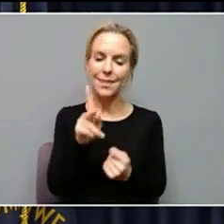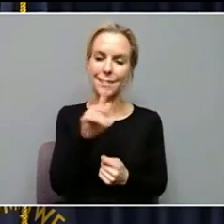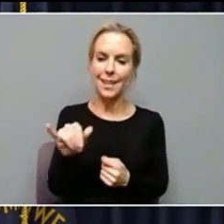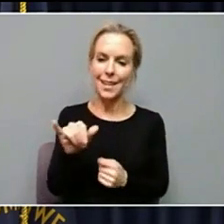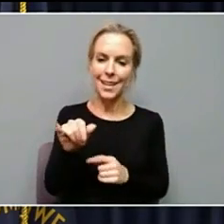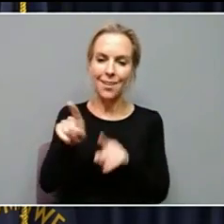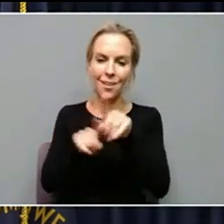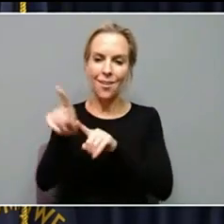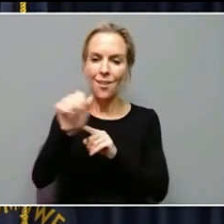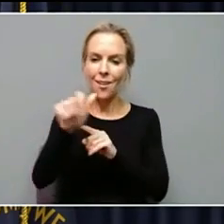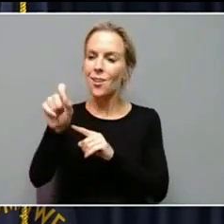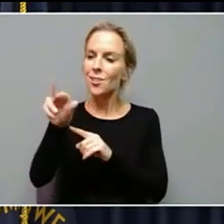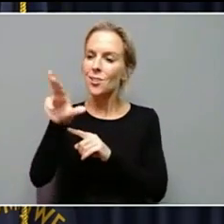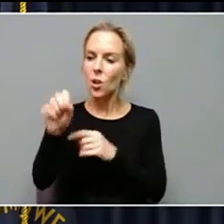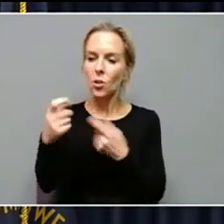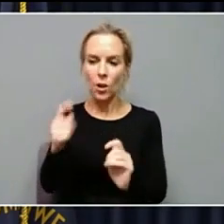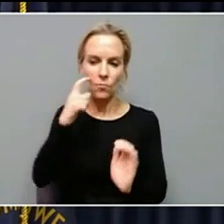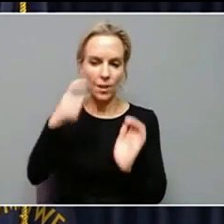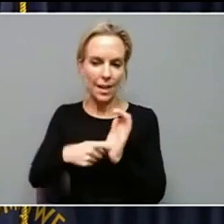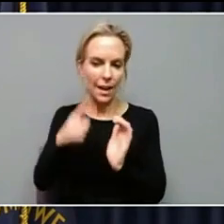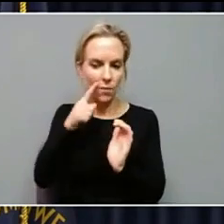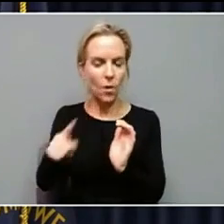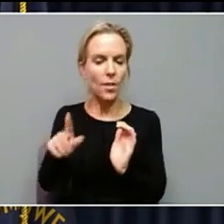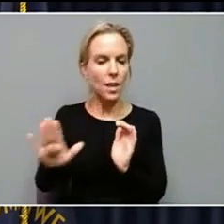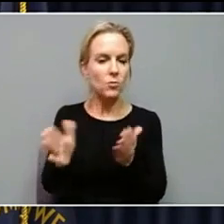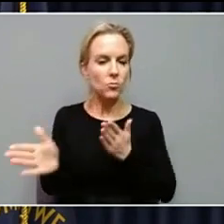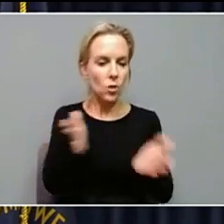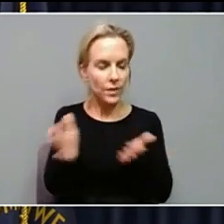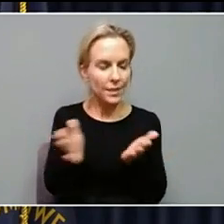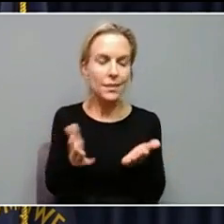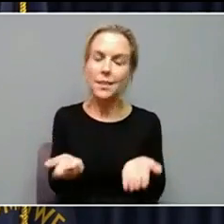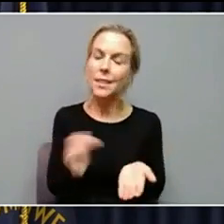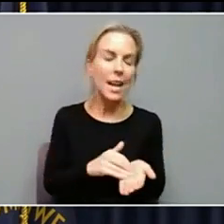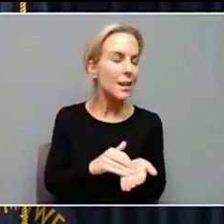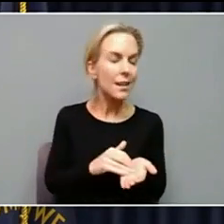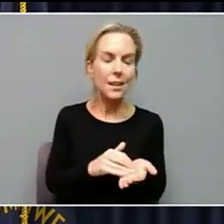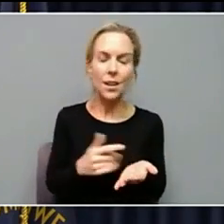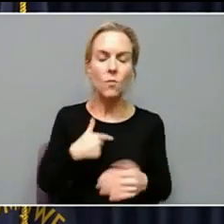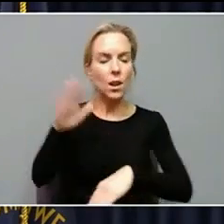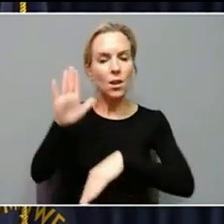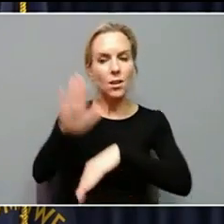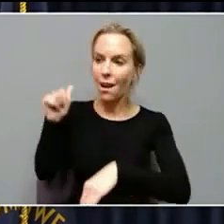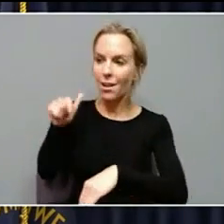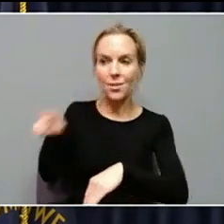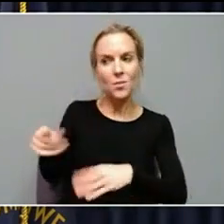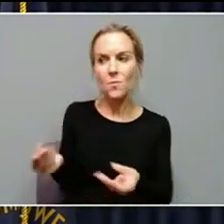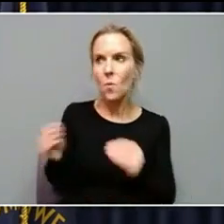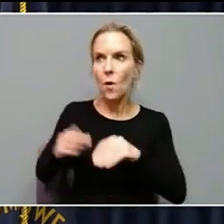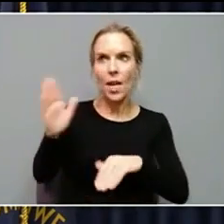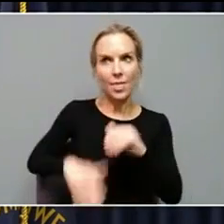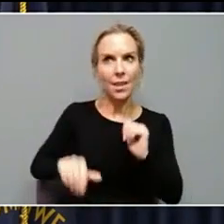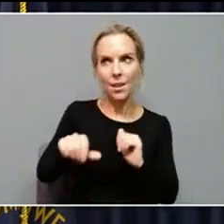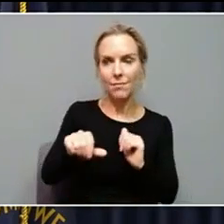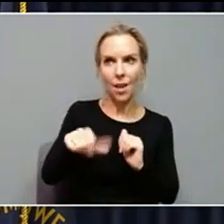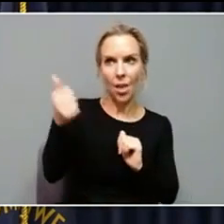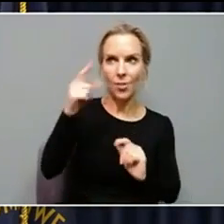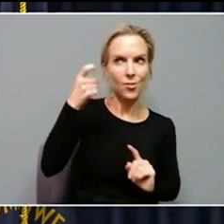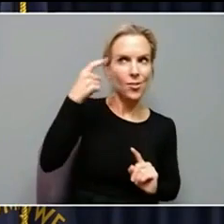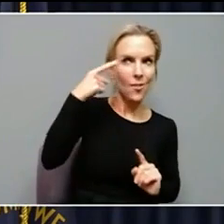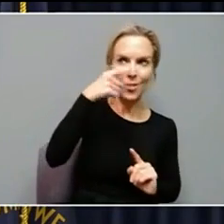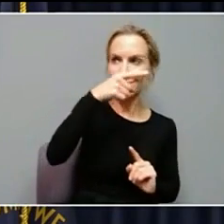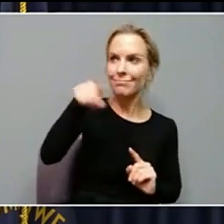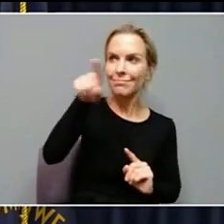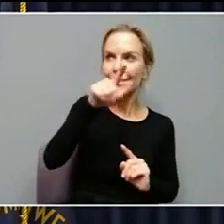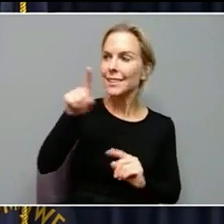try to recognize for their service. Again, we've called upon you more than probably any other governor has ever had